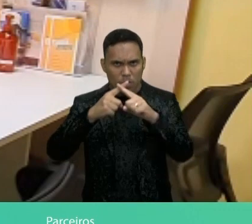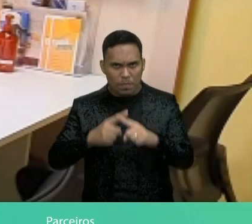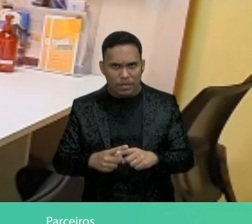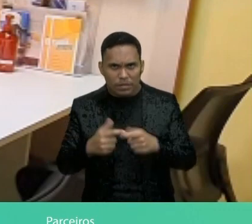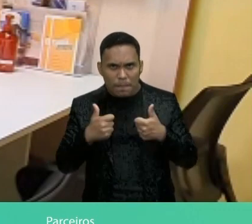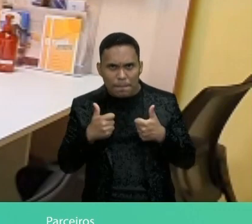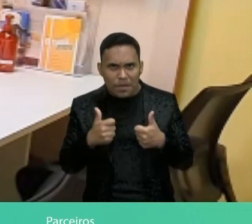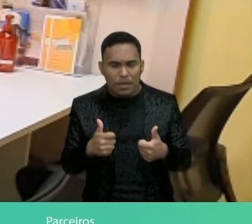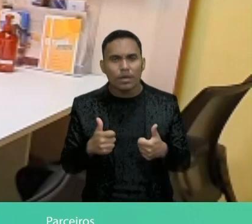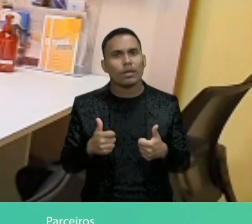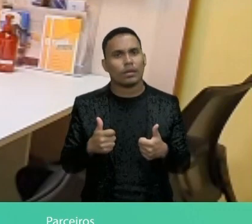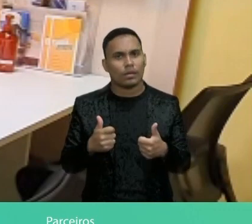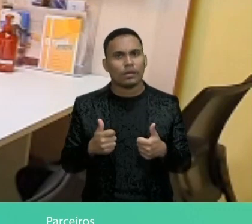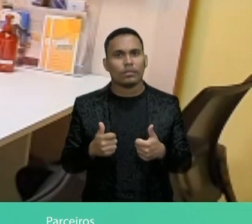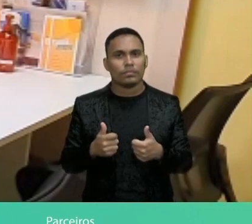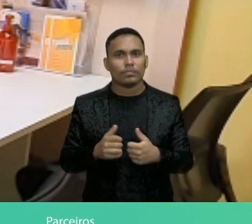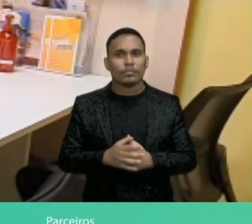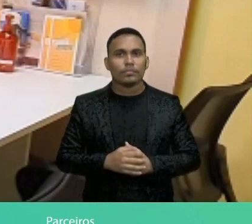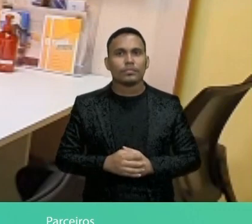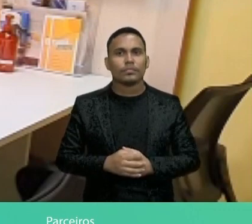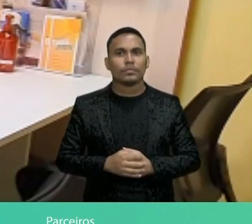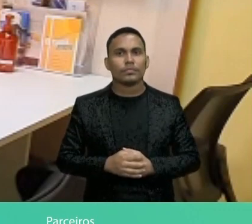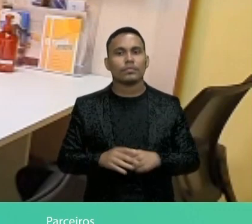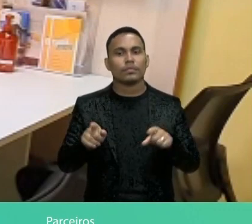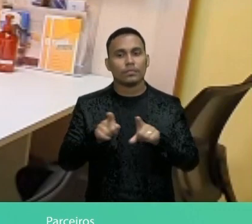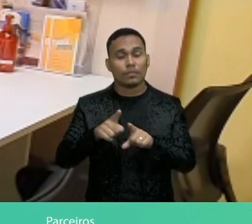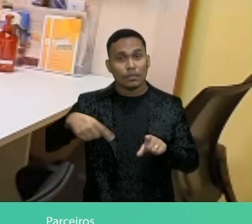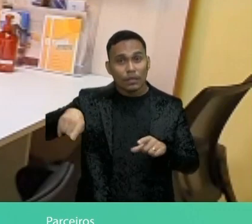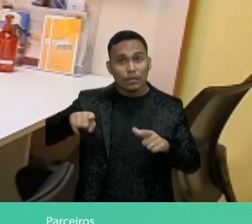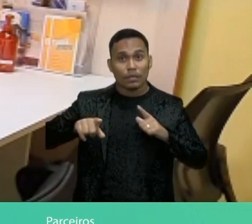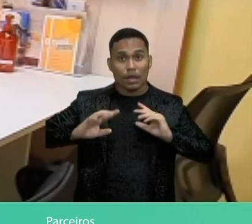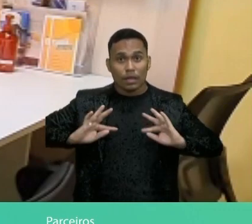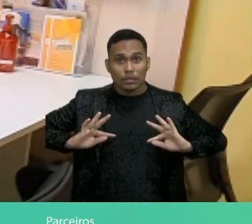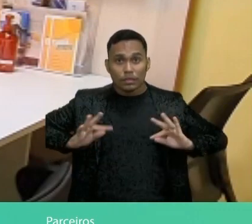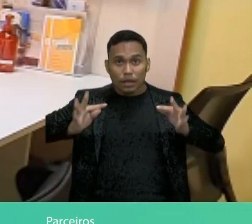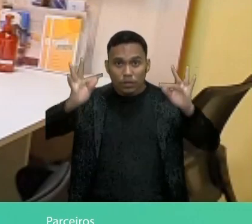does that make it competitive?